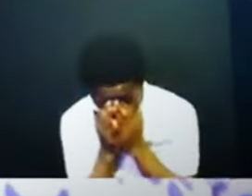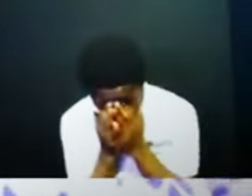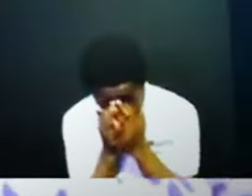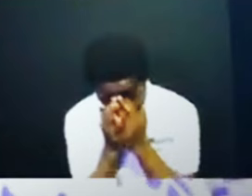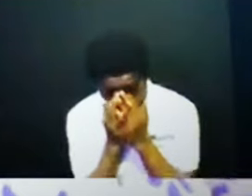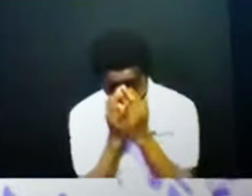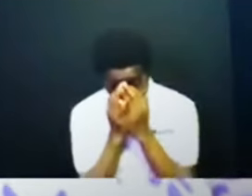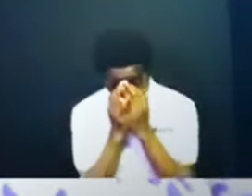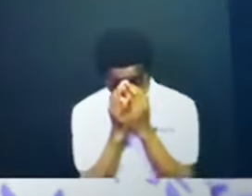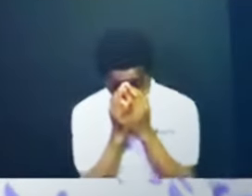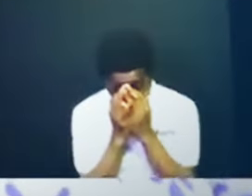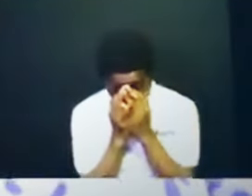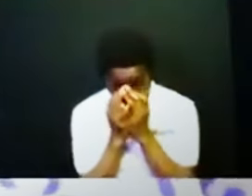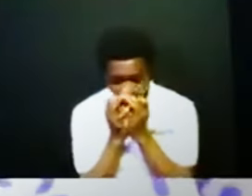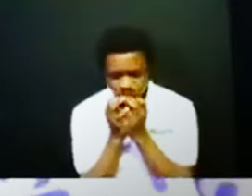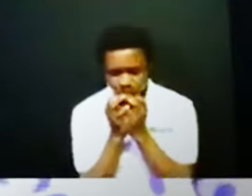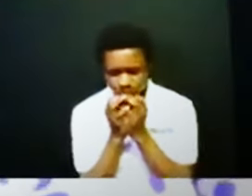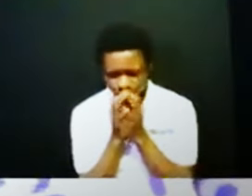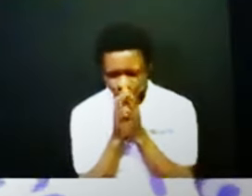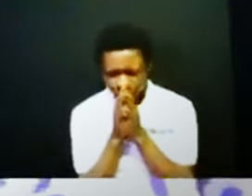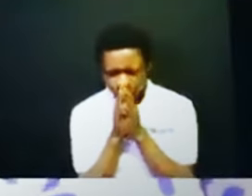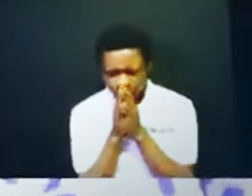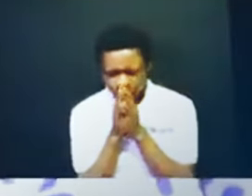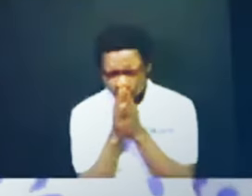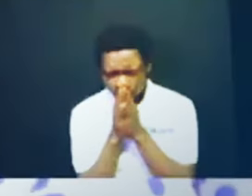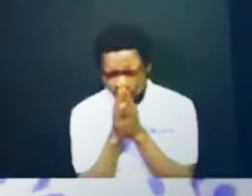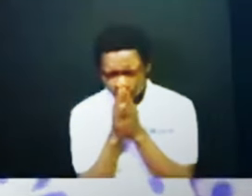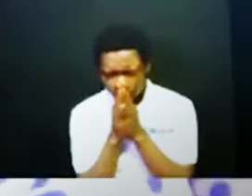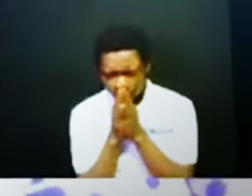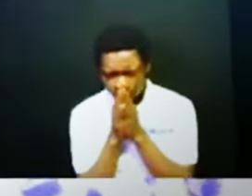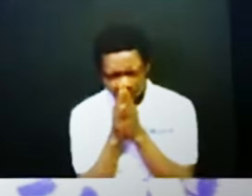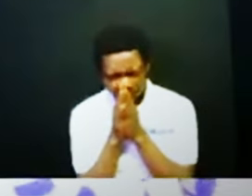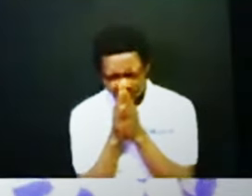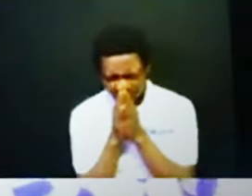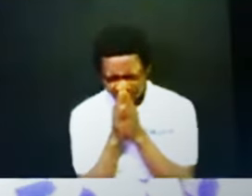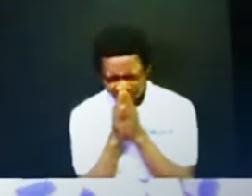my hand. Let it be